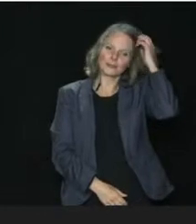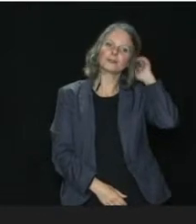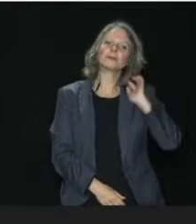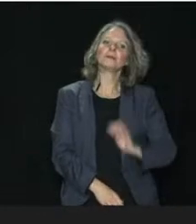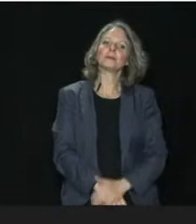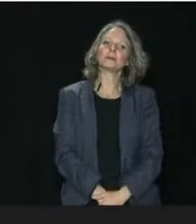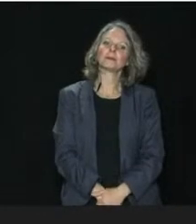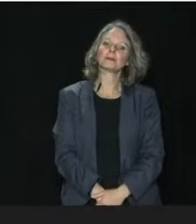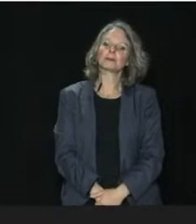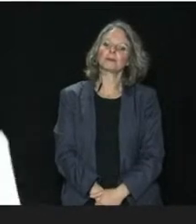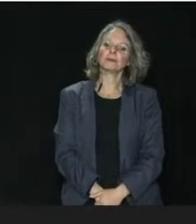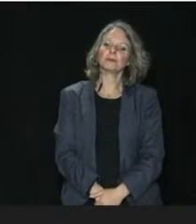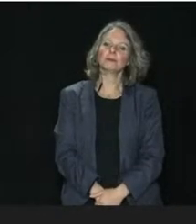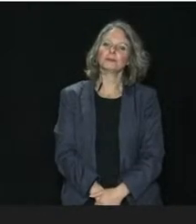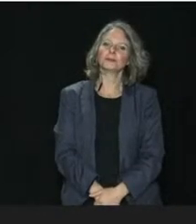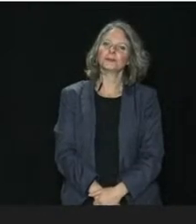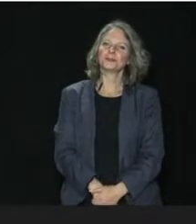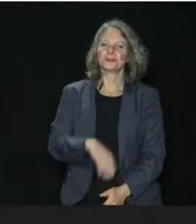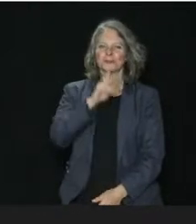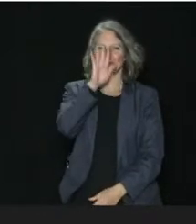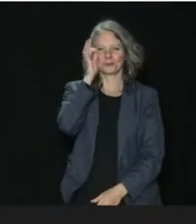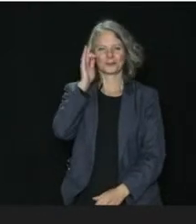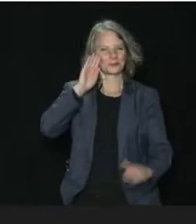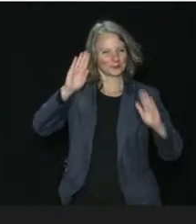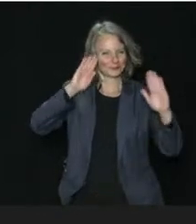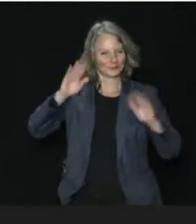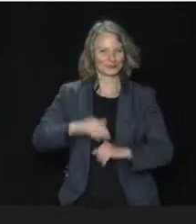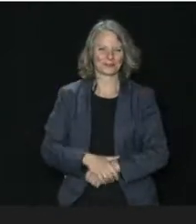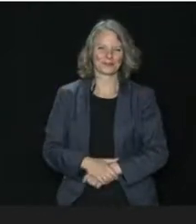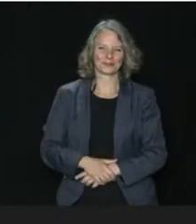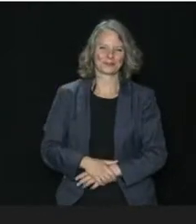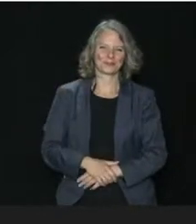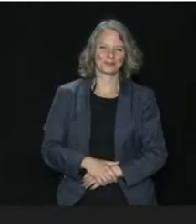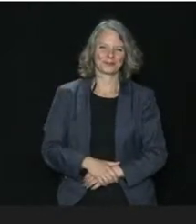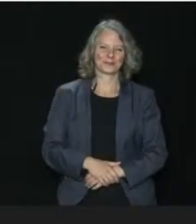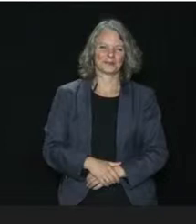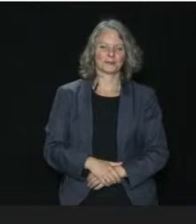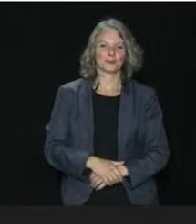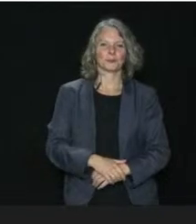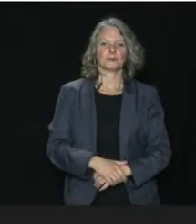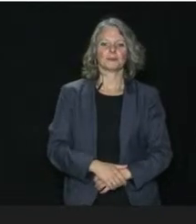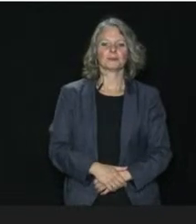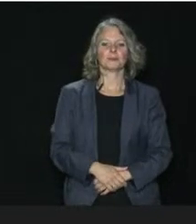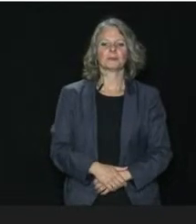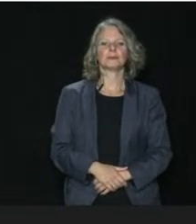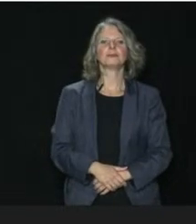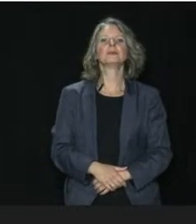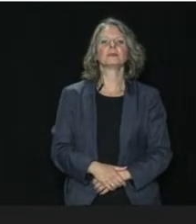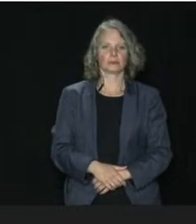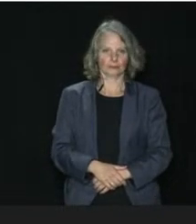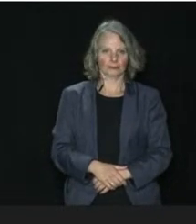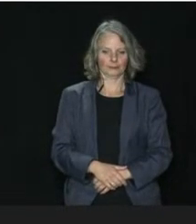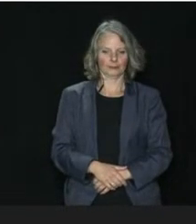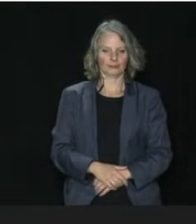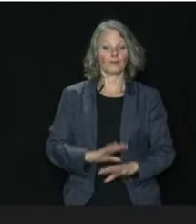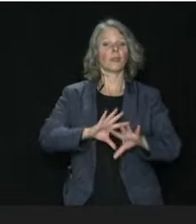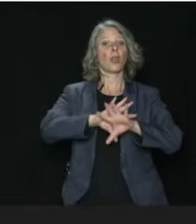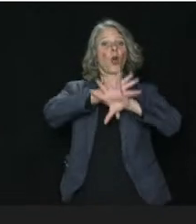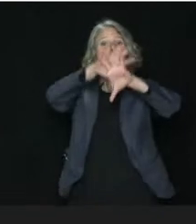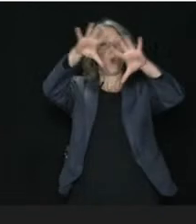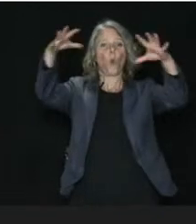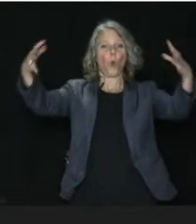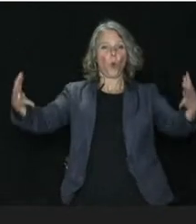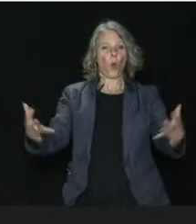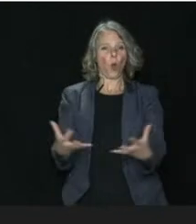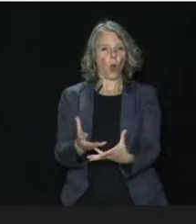Thank you very much. Bonjour à toutes et à tous. Good morning to everyone. The world reached an amazing